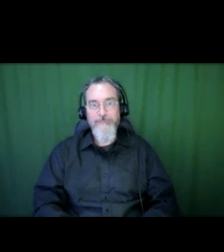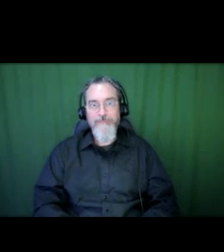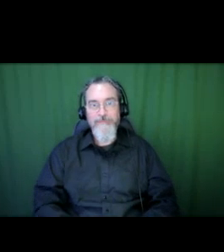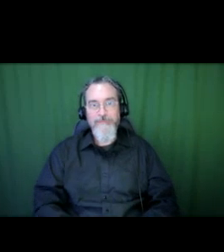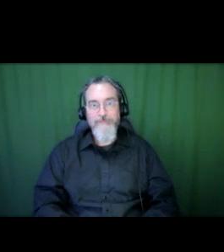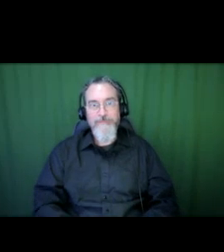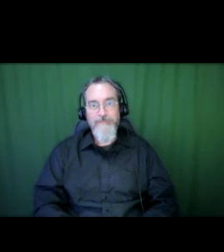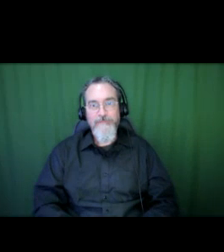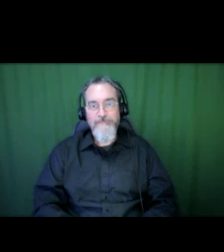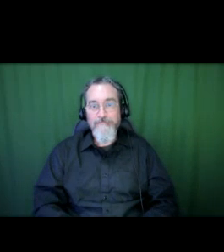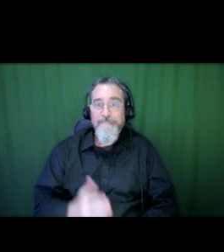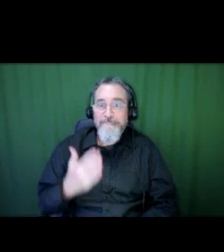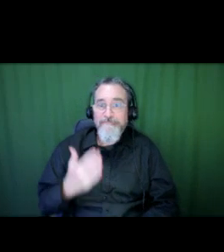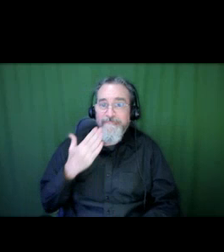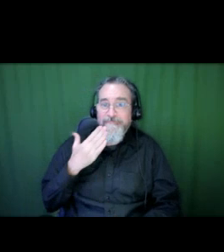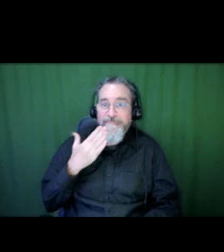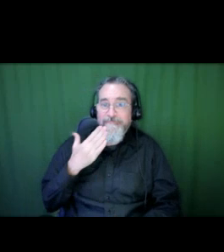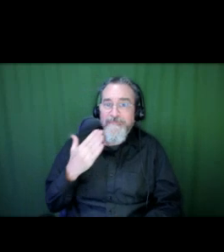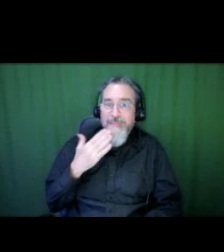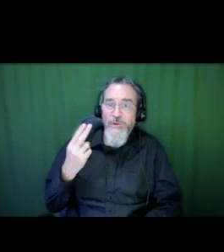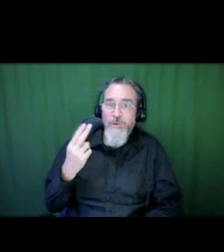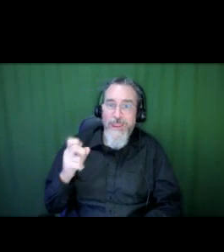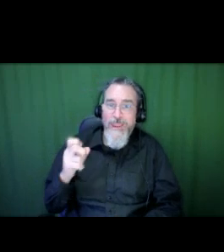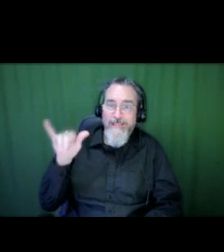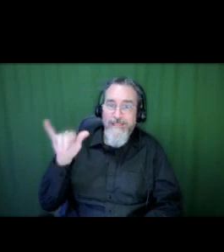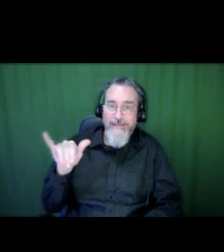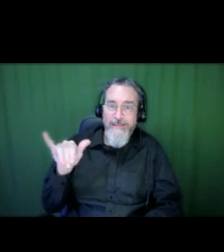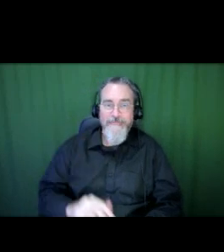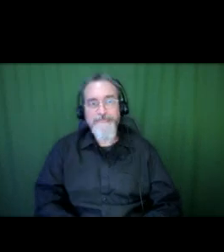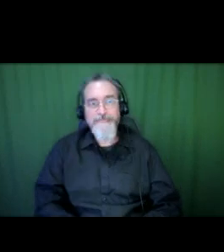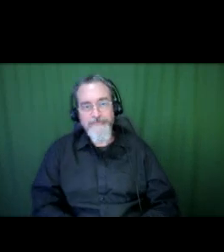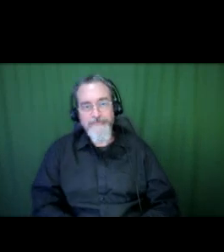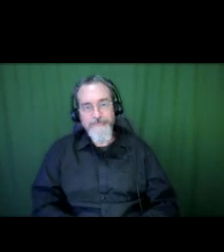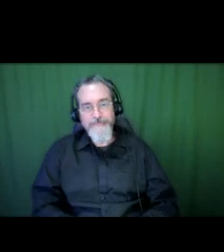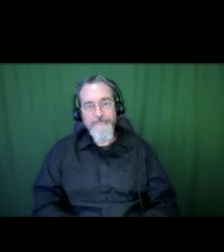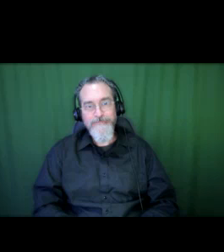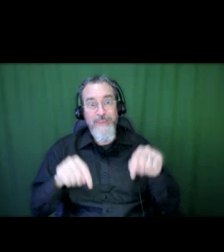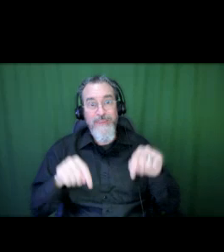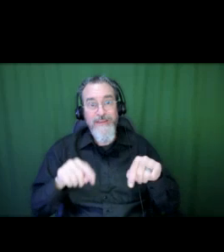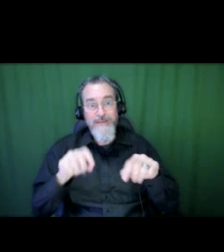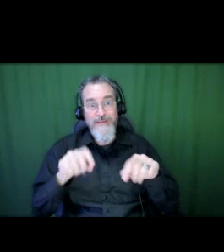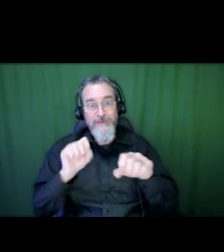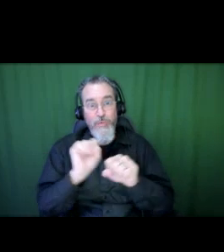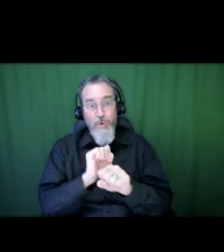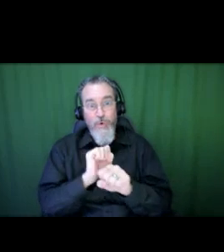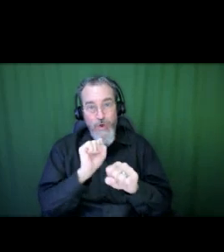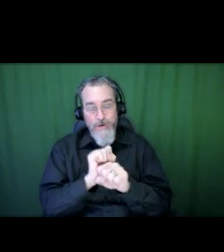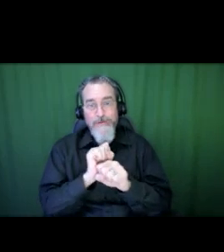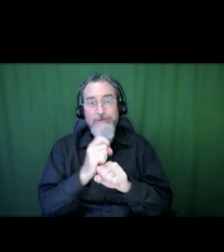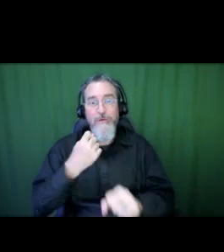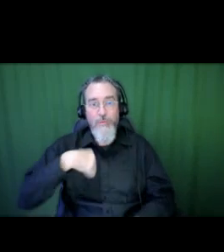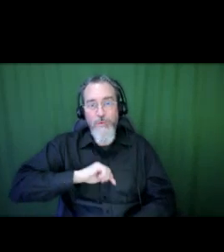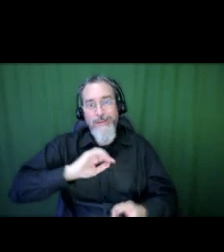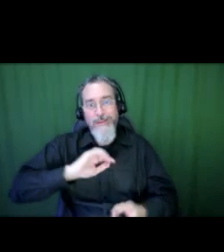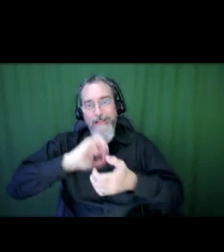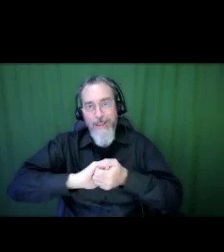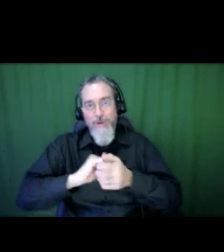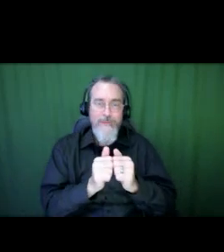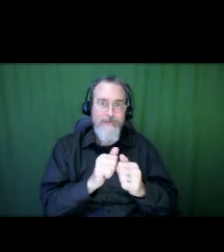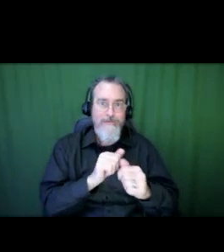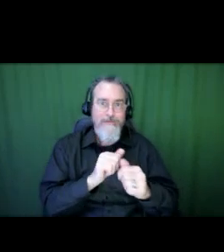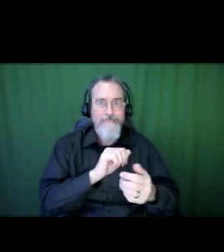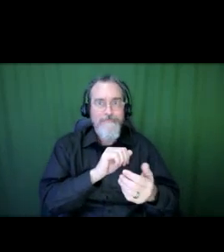Awesome, thanks, Haley. And so part of this work too is to collaborate with the campus, and the tribal government is a backboard